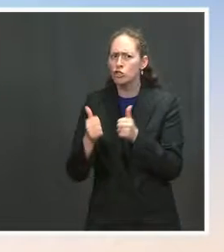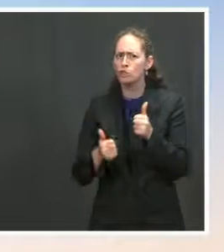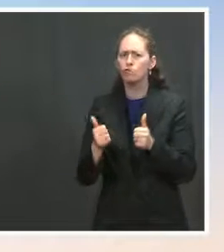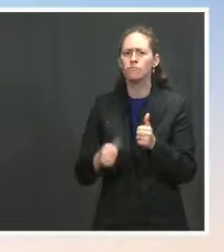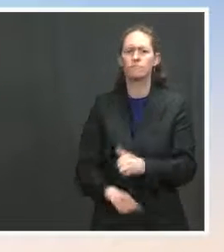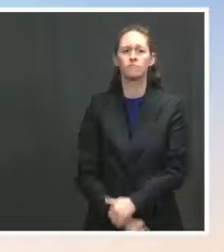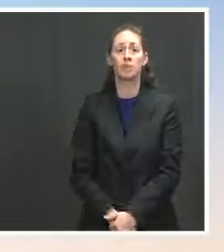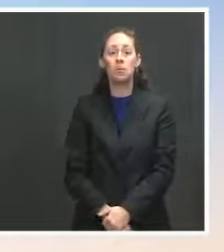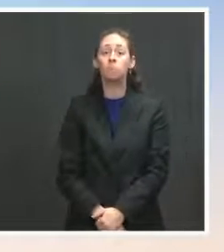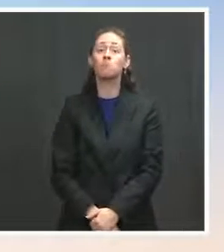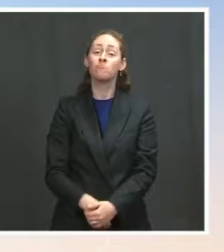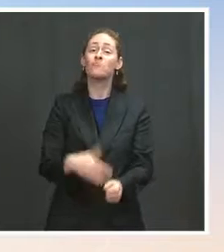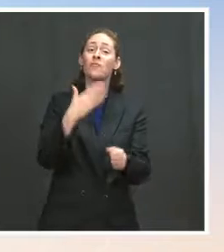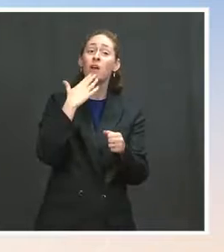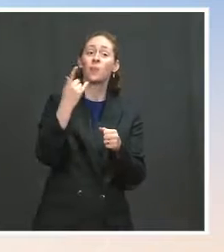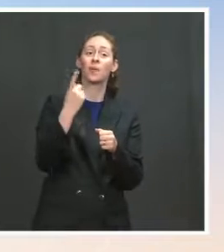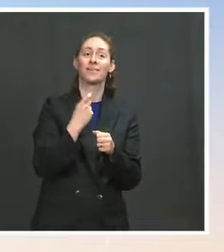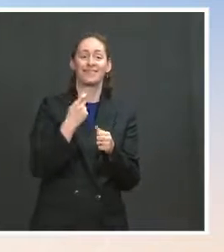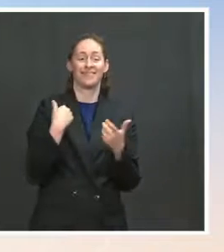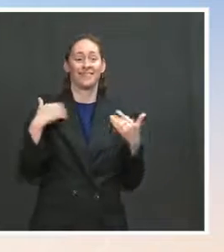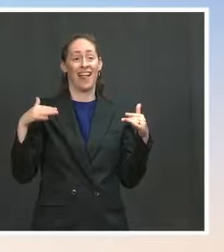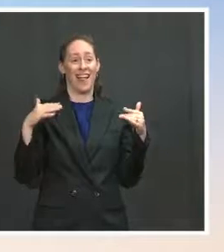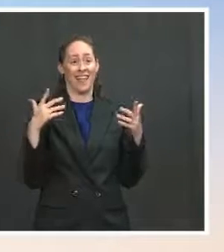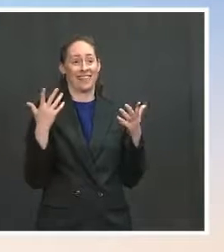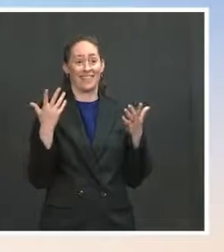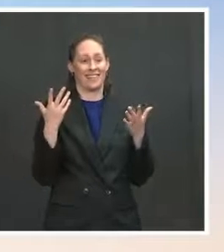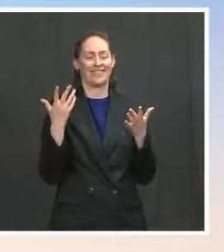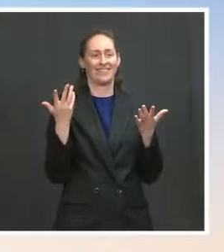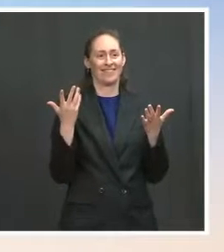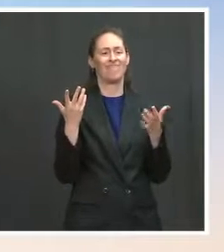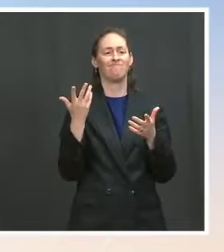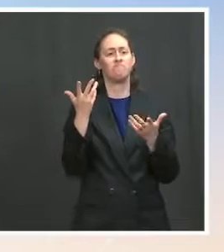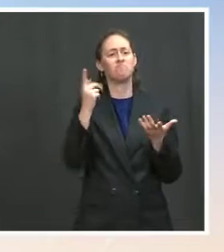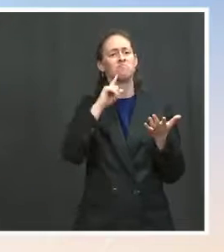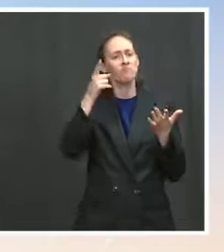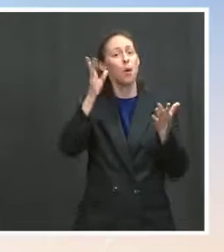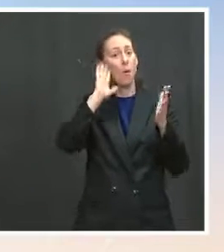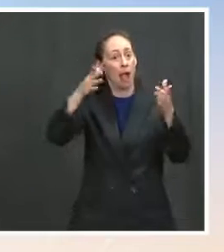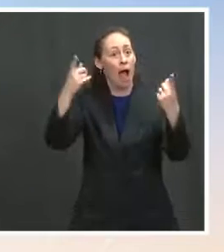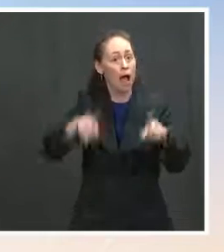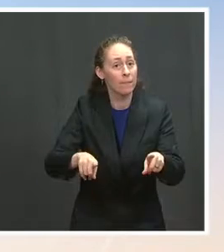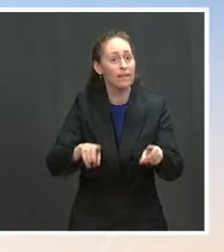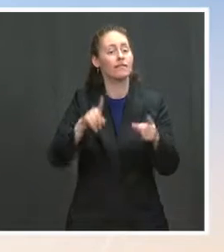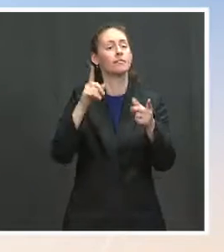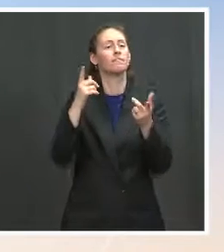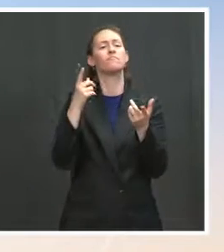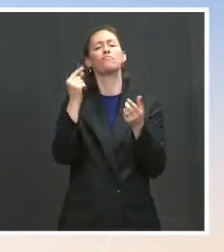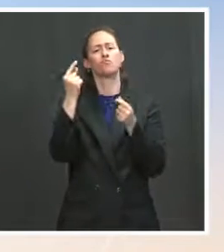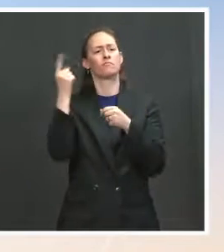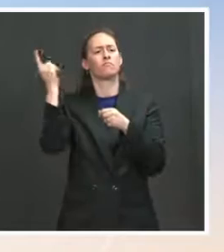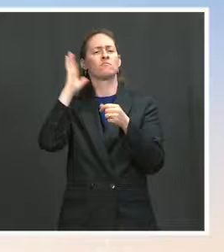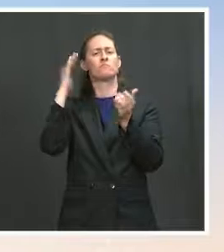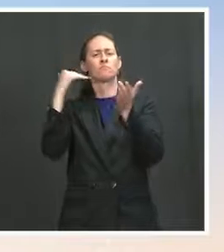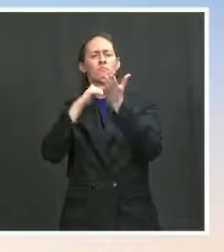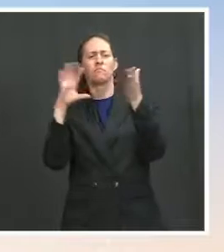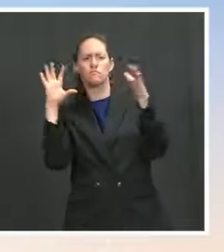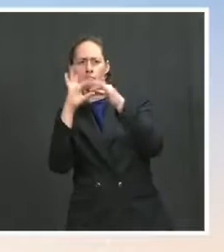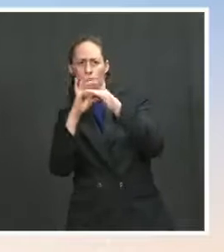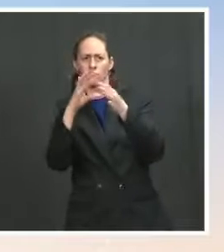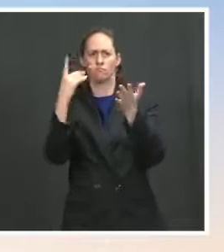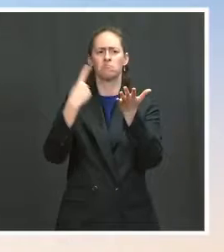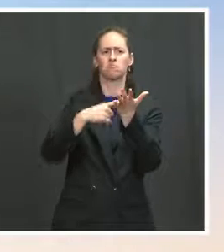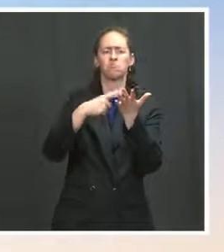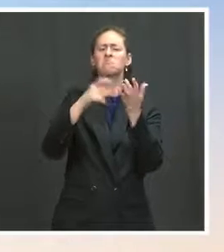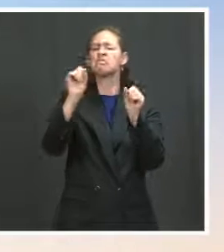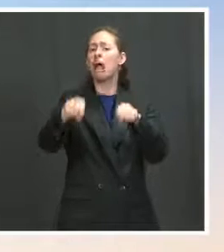have a definite format for you, but it certainly could happen. They're just going to reconnect and engage. It certainly could happen on the phone. And is the expectation